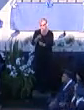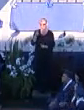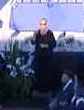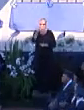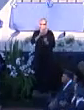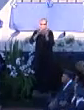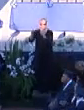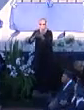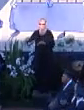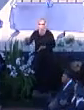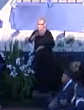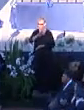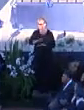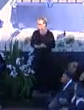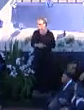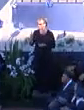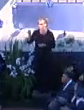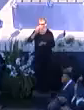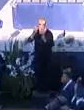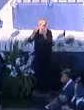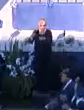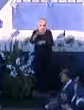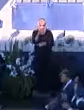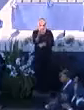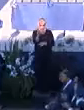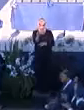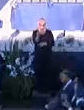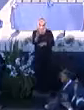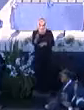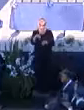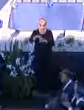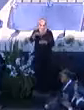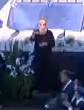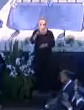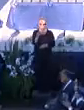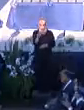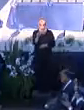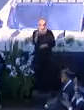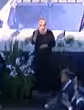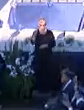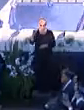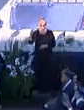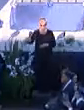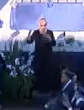go to college, where she'll attend WSU Pullman.